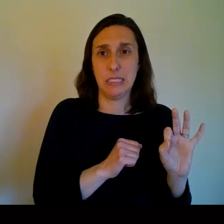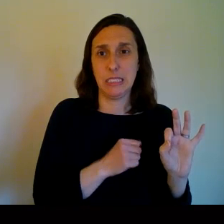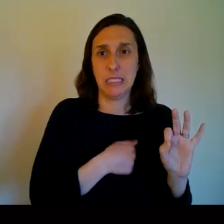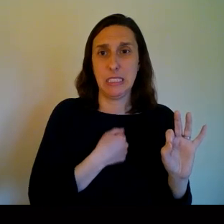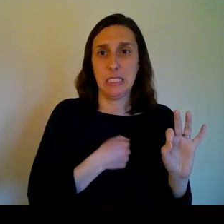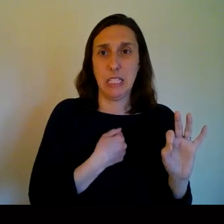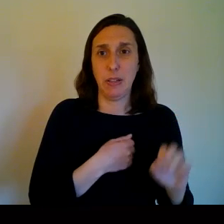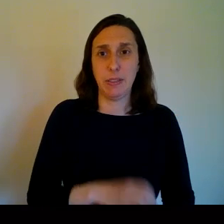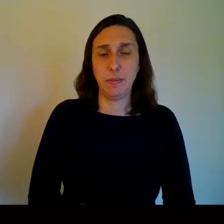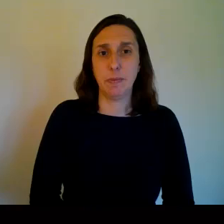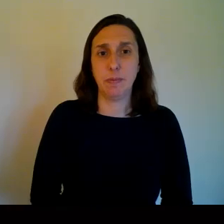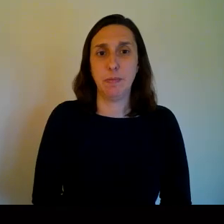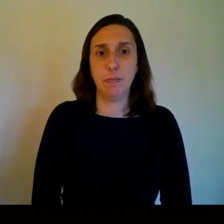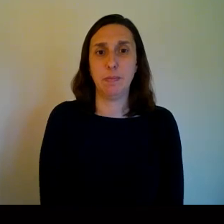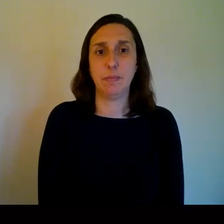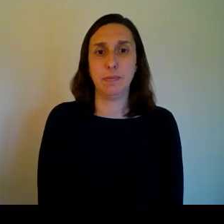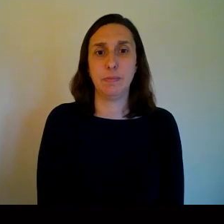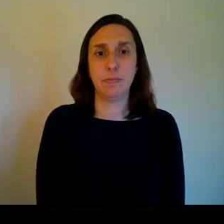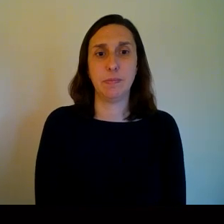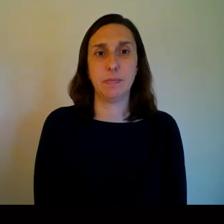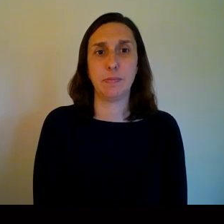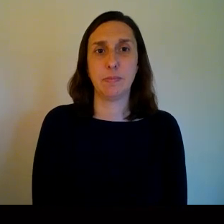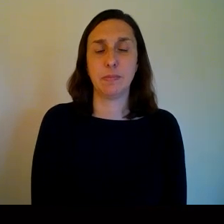sorry, keep hitting that scroll button down there.